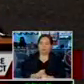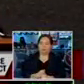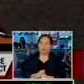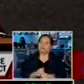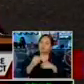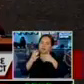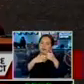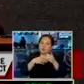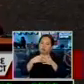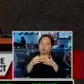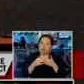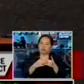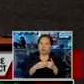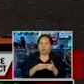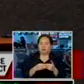Although